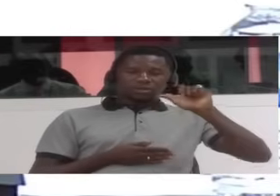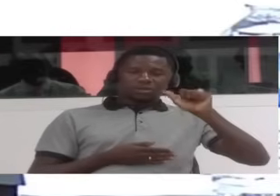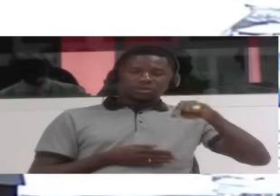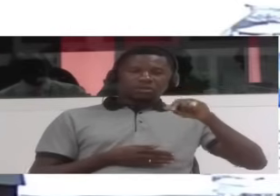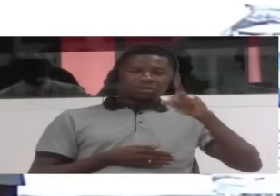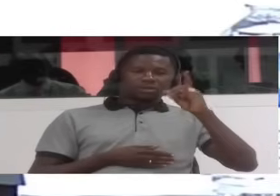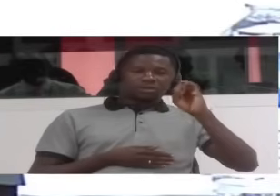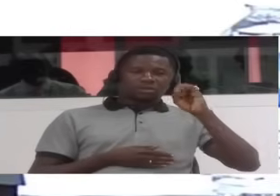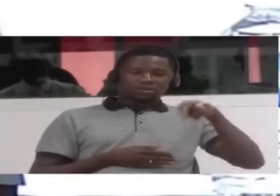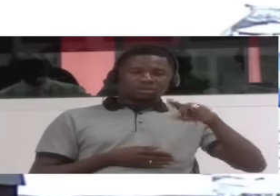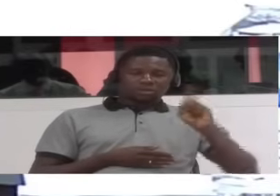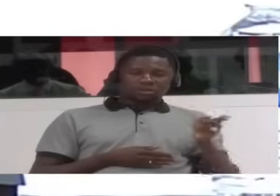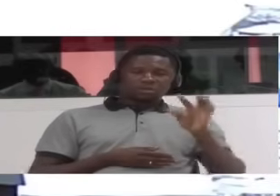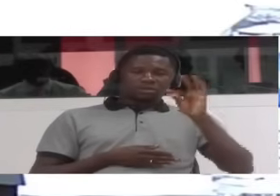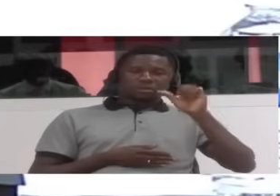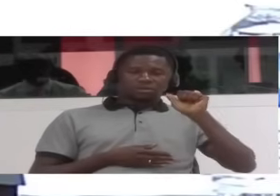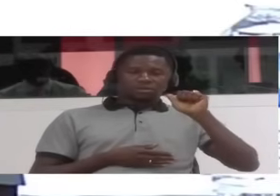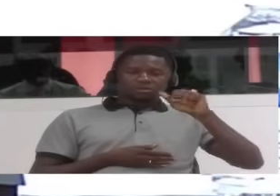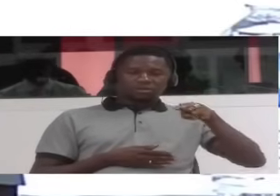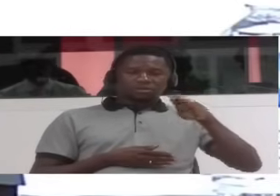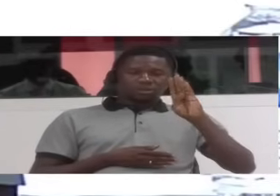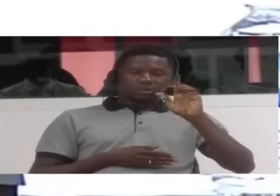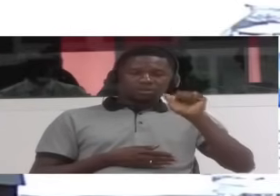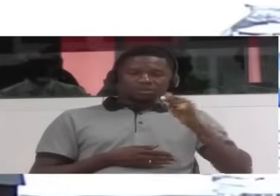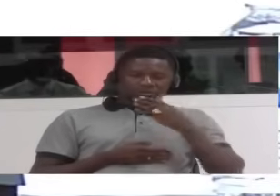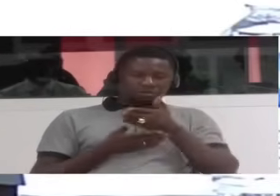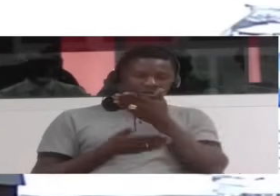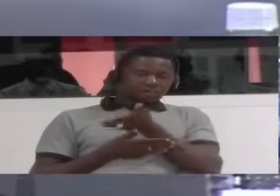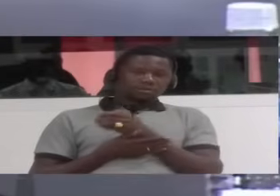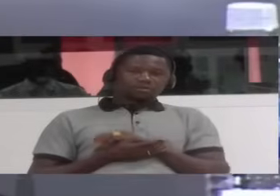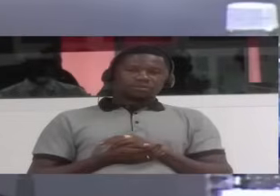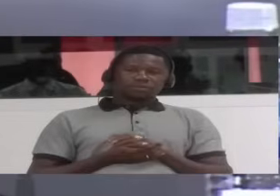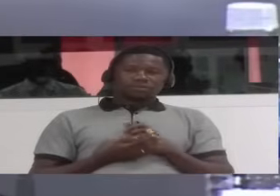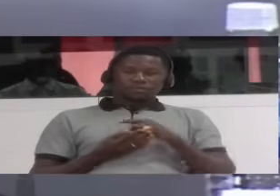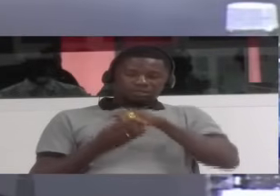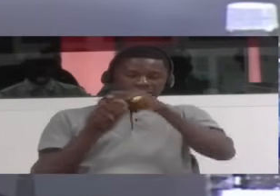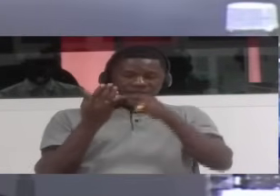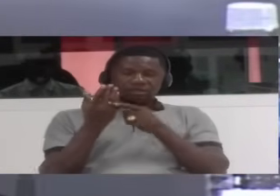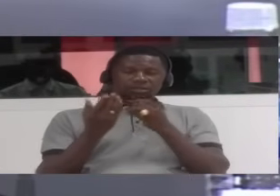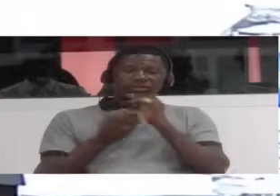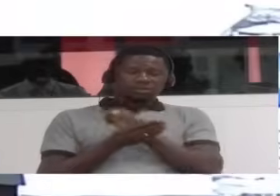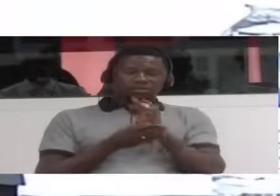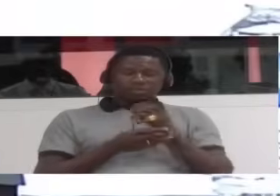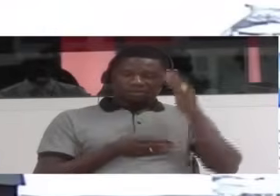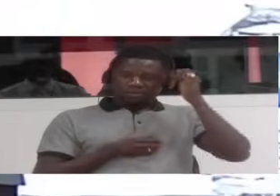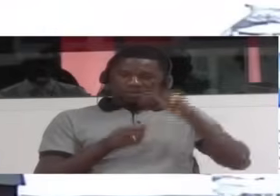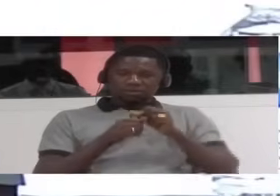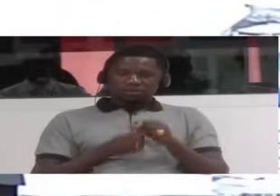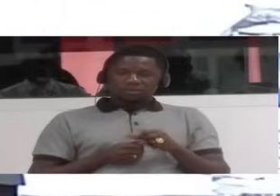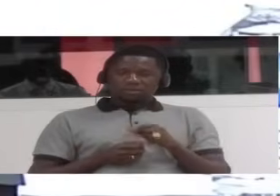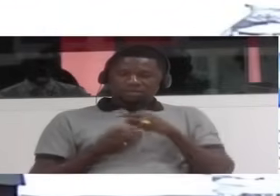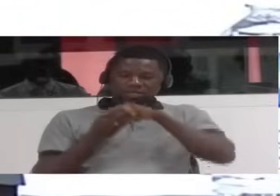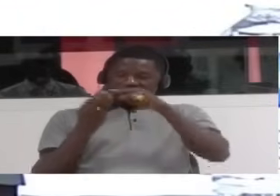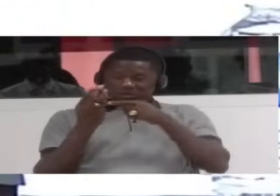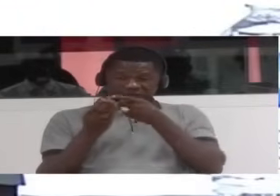I think these are the people I can remember, fully remember anyway. Are any of these individuals still serving in the army? Yes, they are.